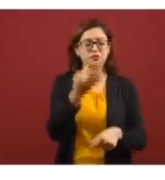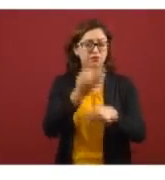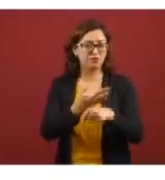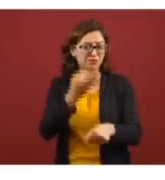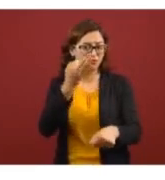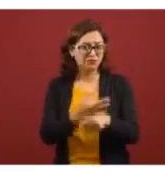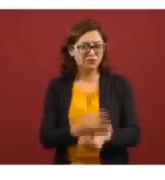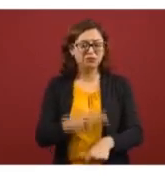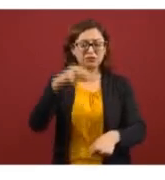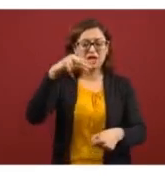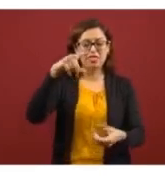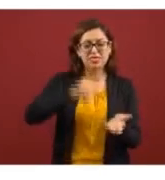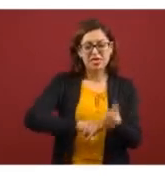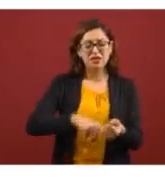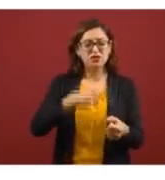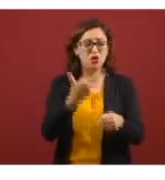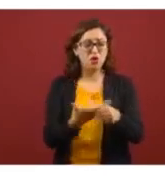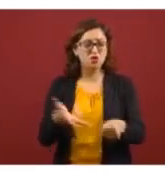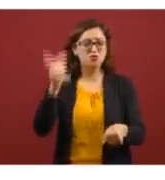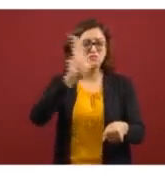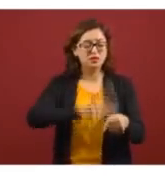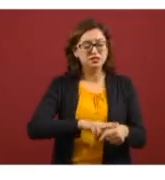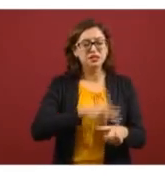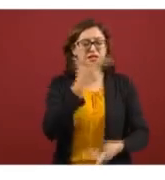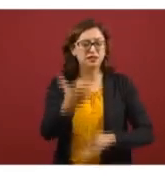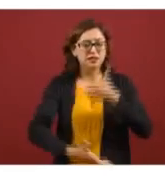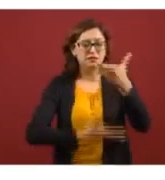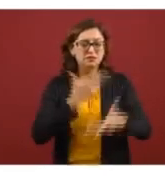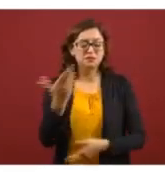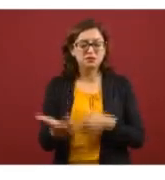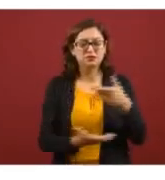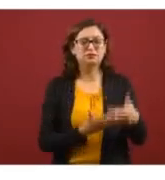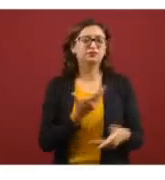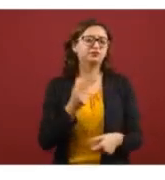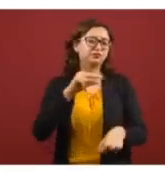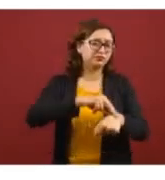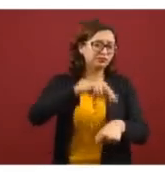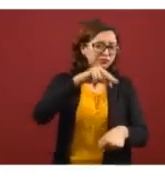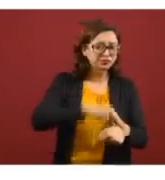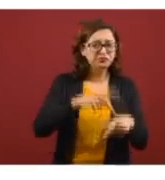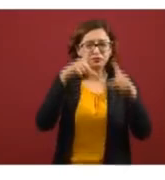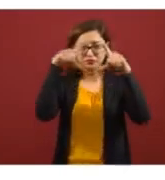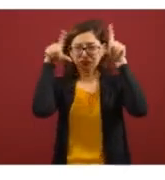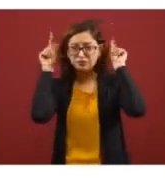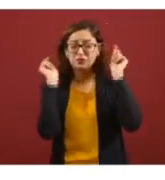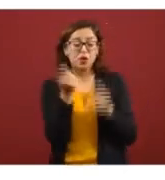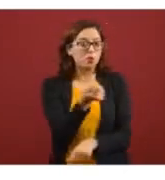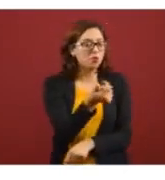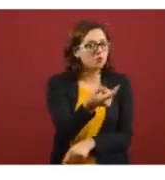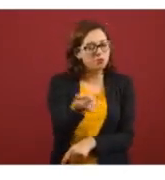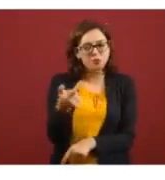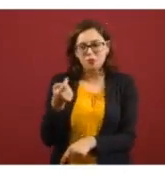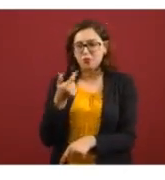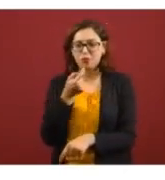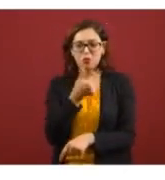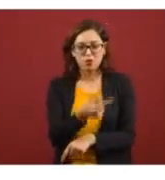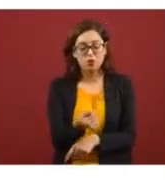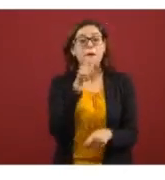low percentage of health that they're going to have to